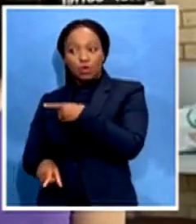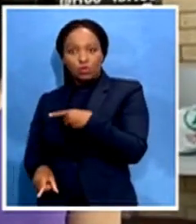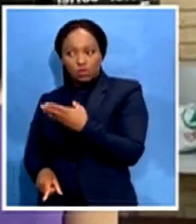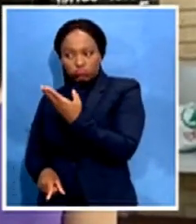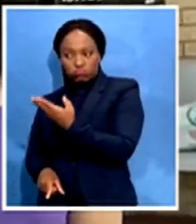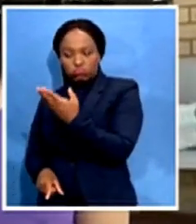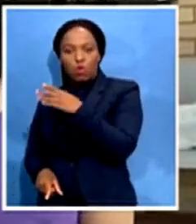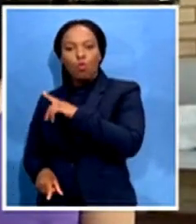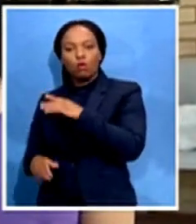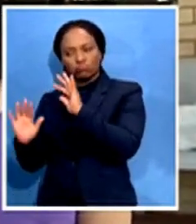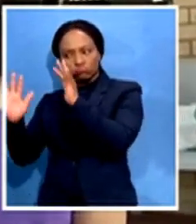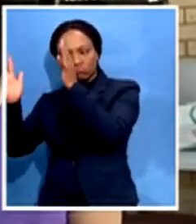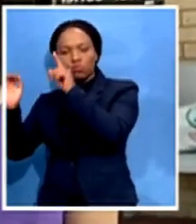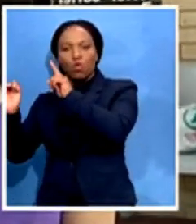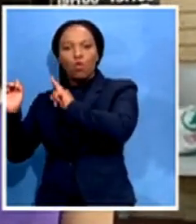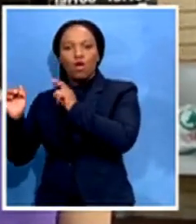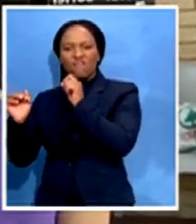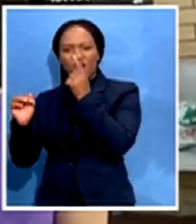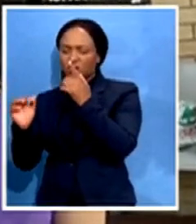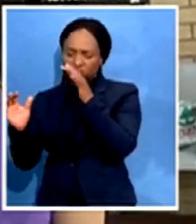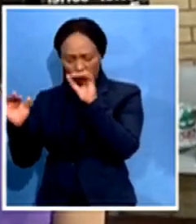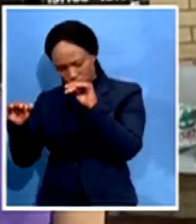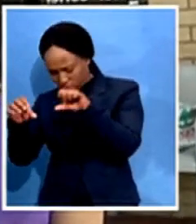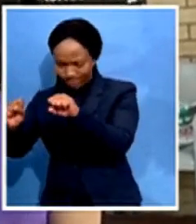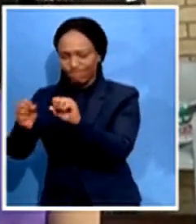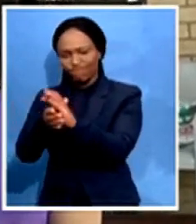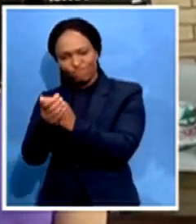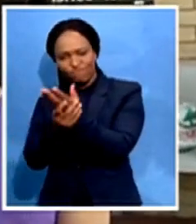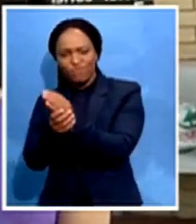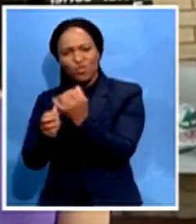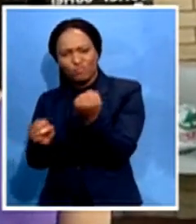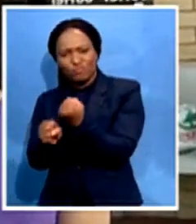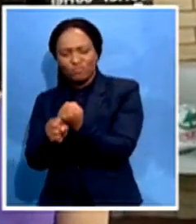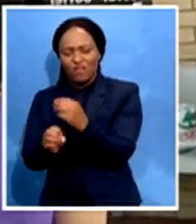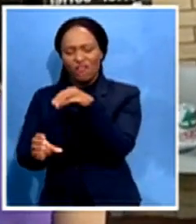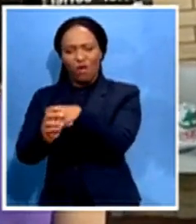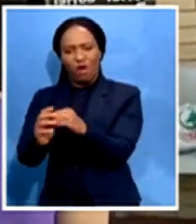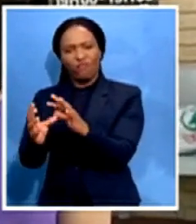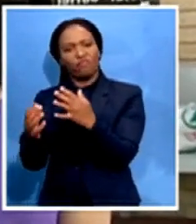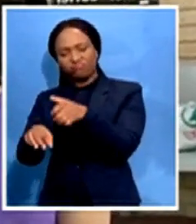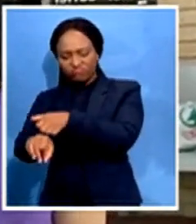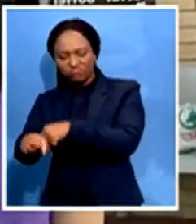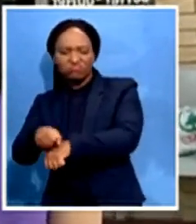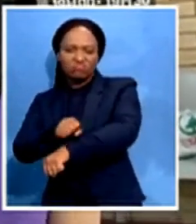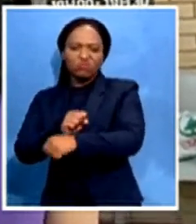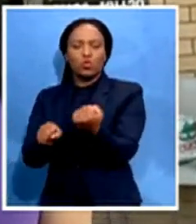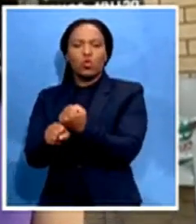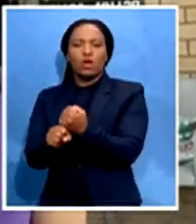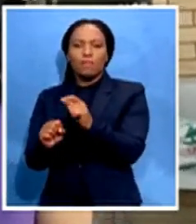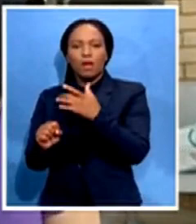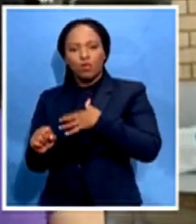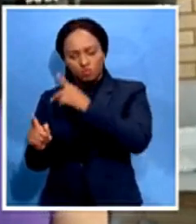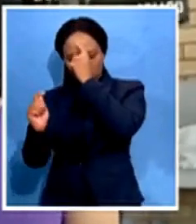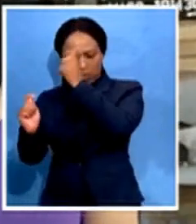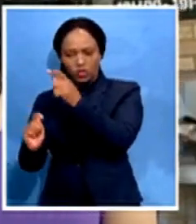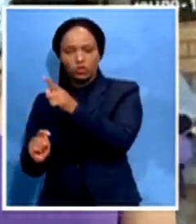hands-on management, hands-on receiving that first index patient a year ago. And I salute you. I really do. Thank you so much for your time. No problem. Thank